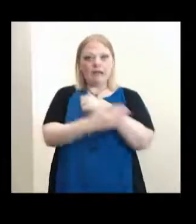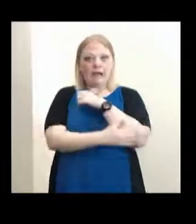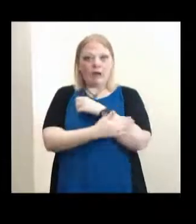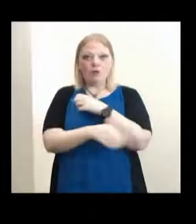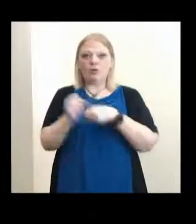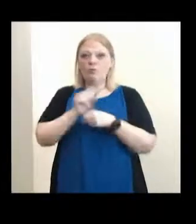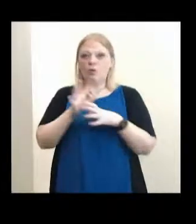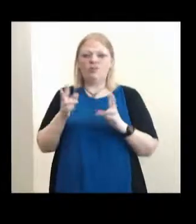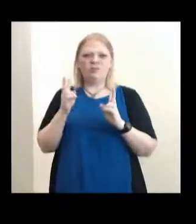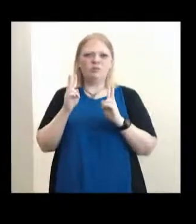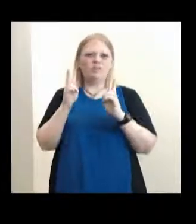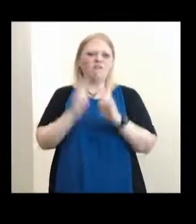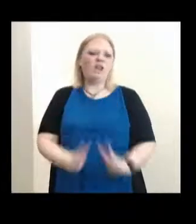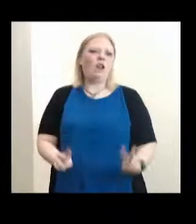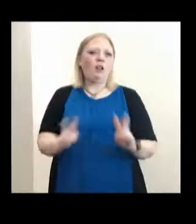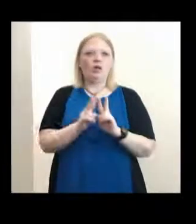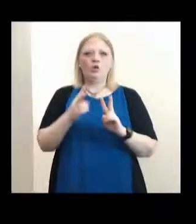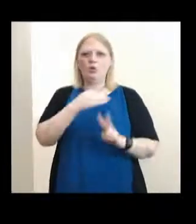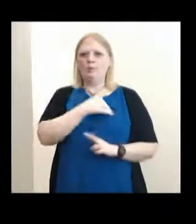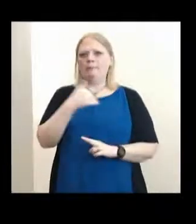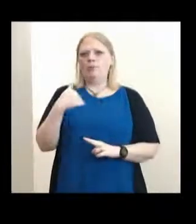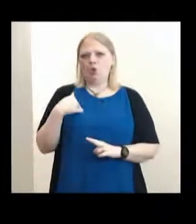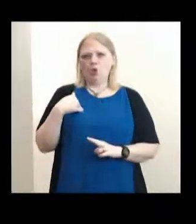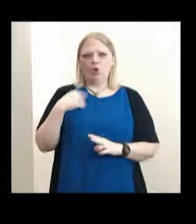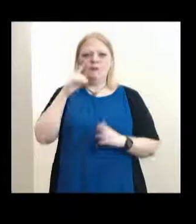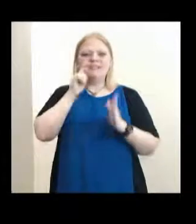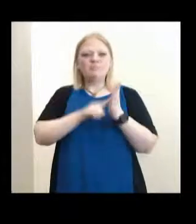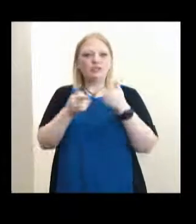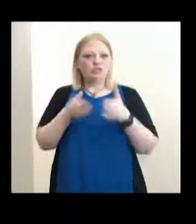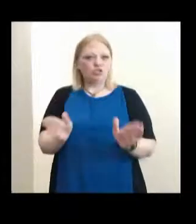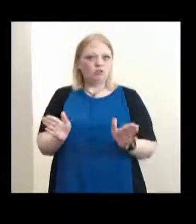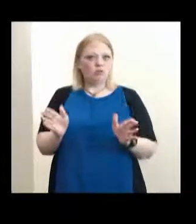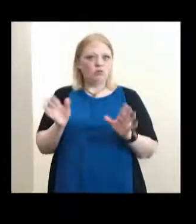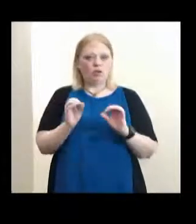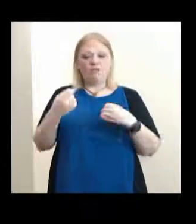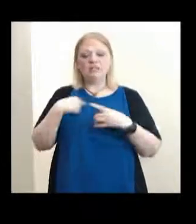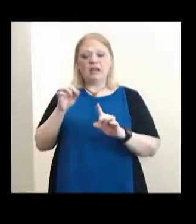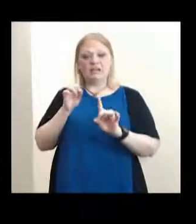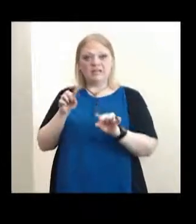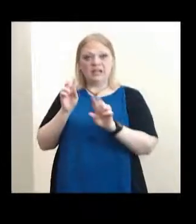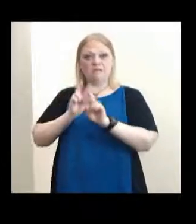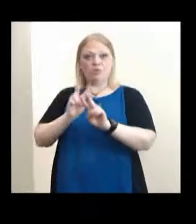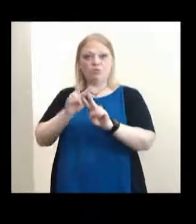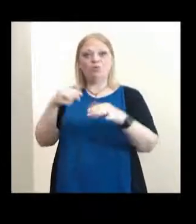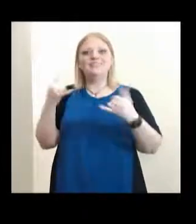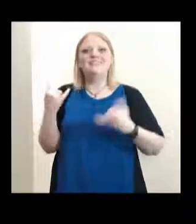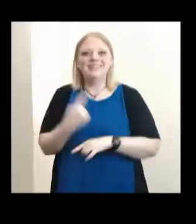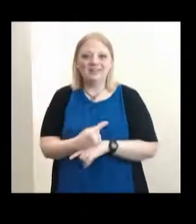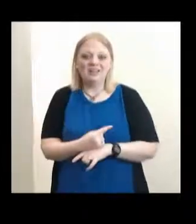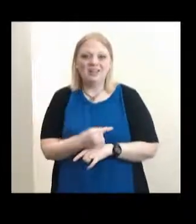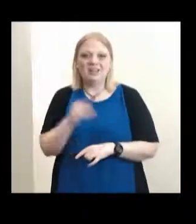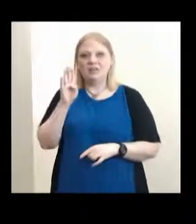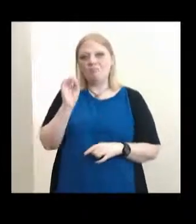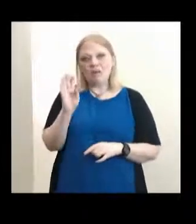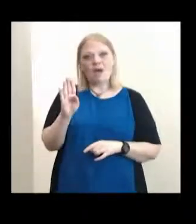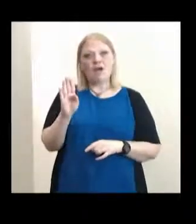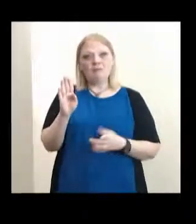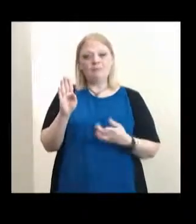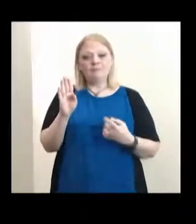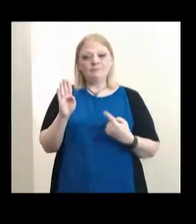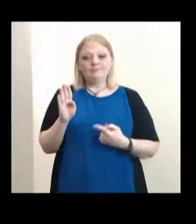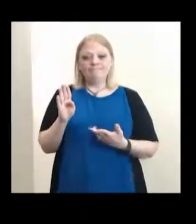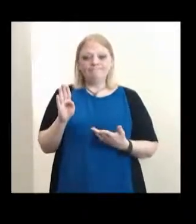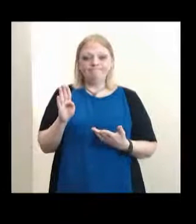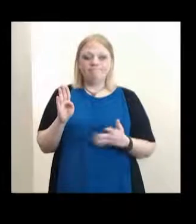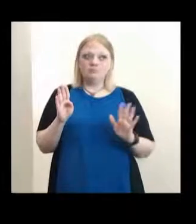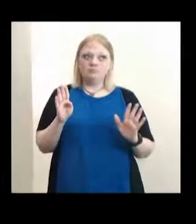member of the Medicaid Inspector General's office. I attended Bob's funeral earlier today. Bob actually,